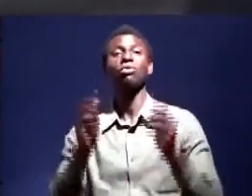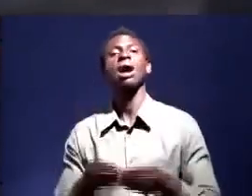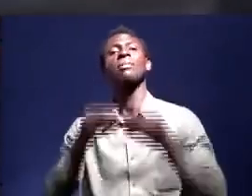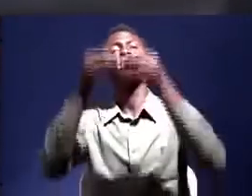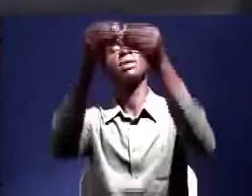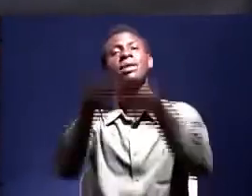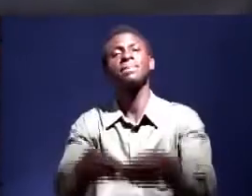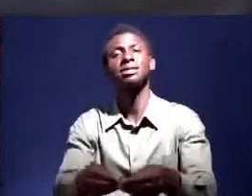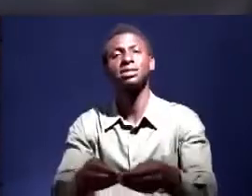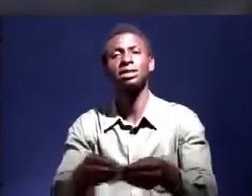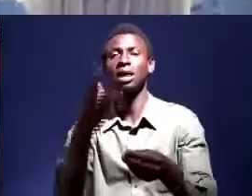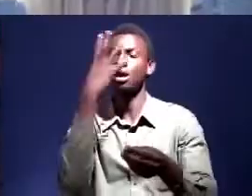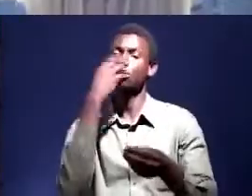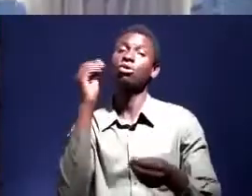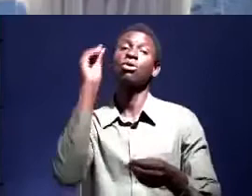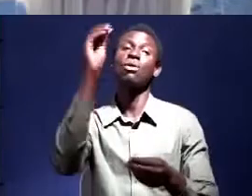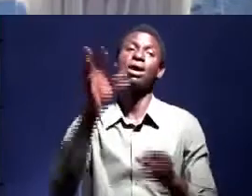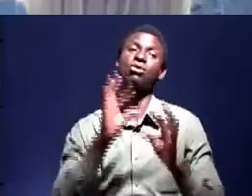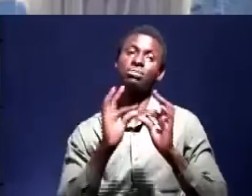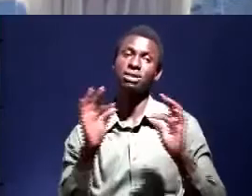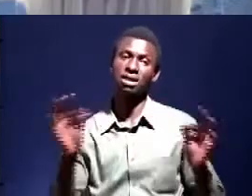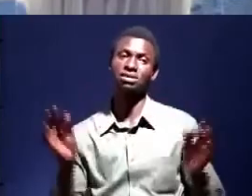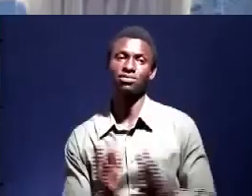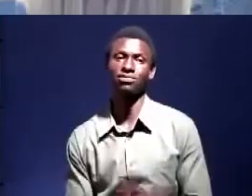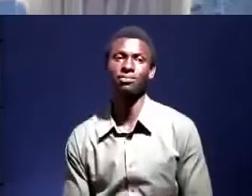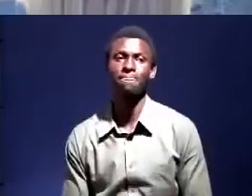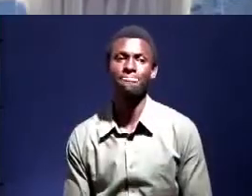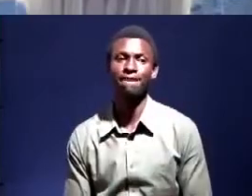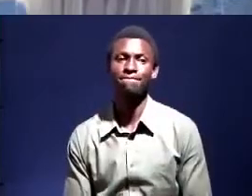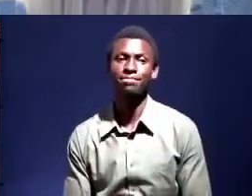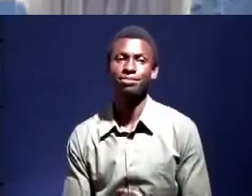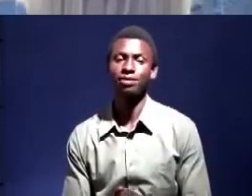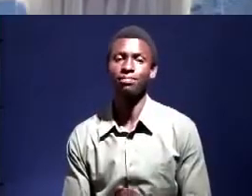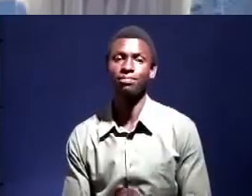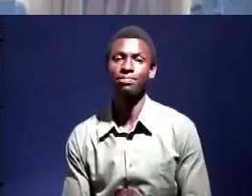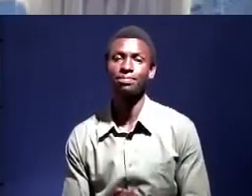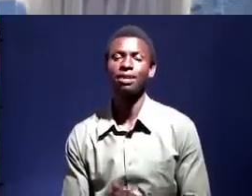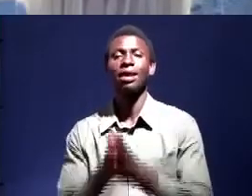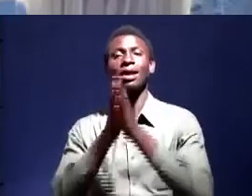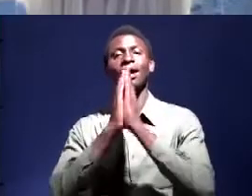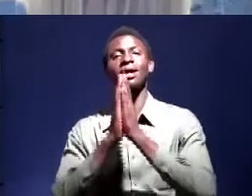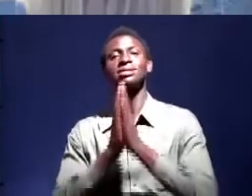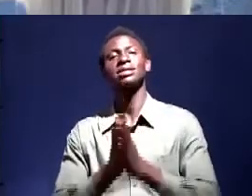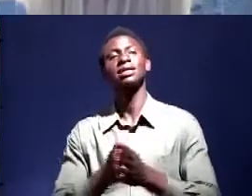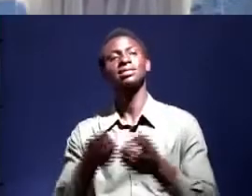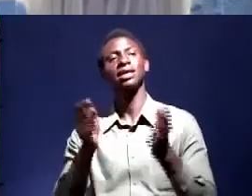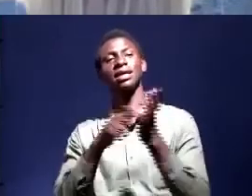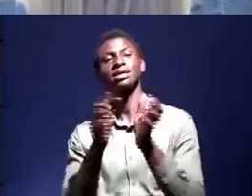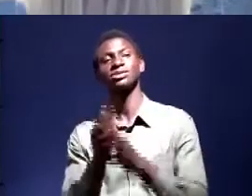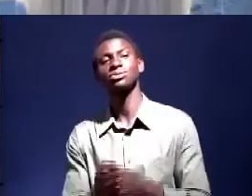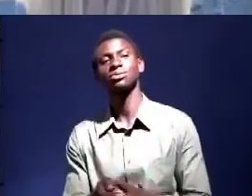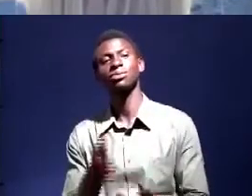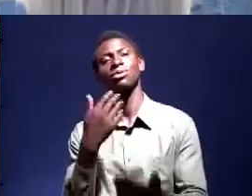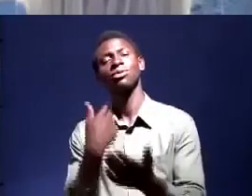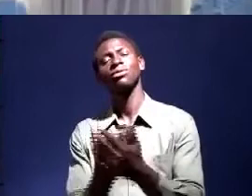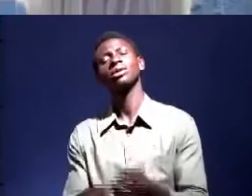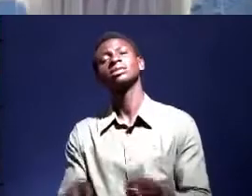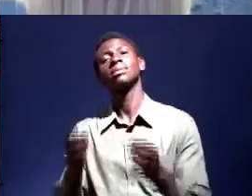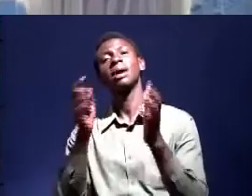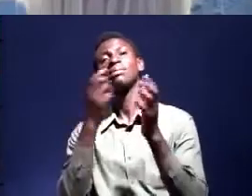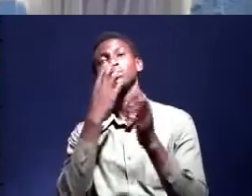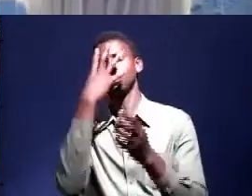Thank you, Jesus, that the Holy Spirit is mine." Some people are always